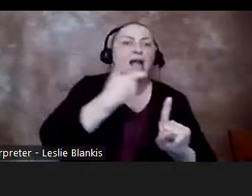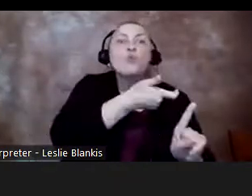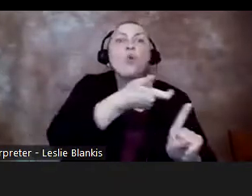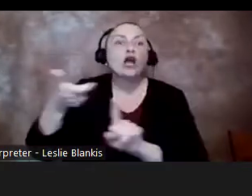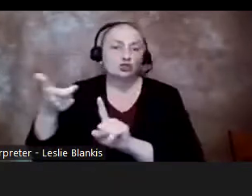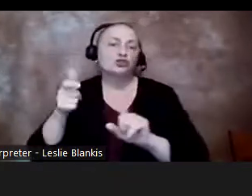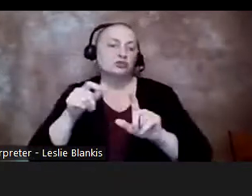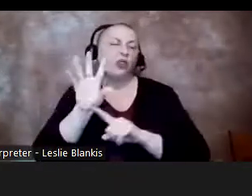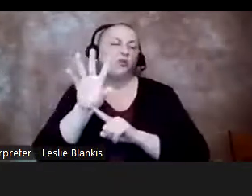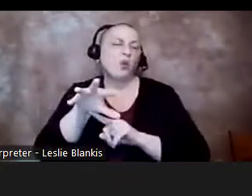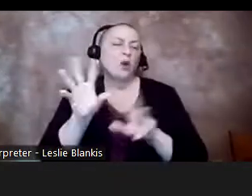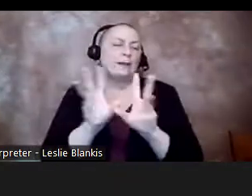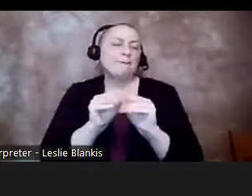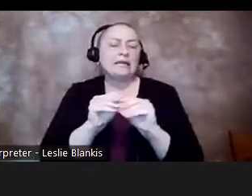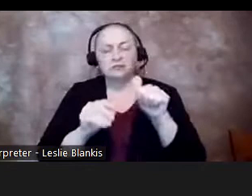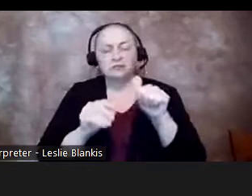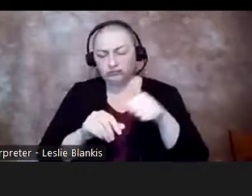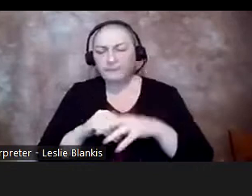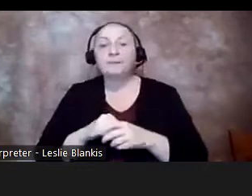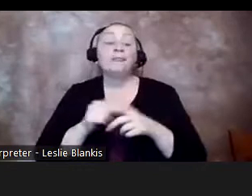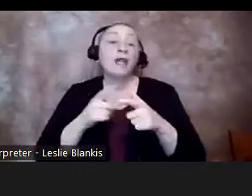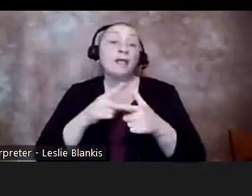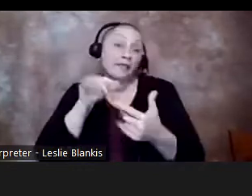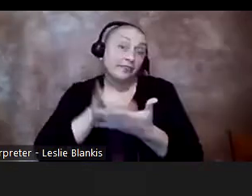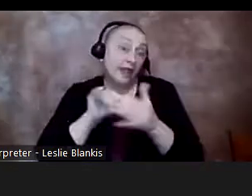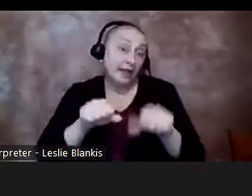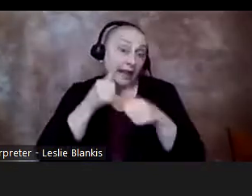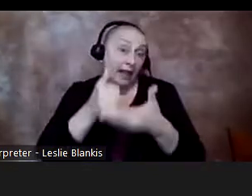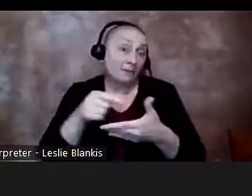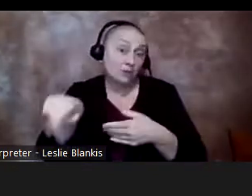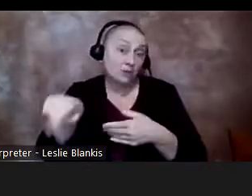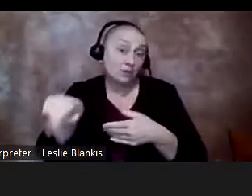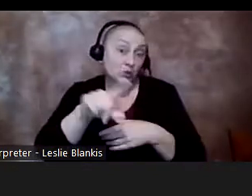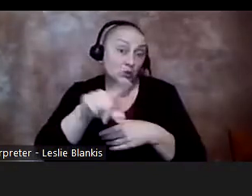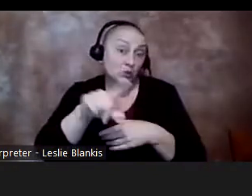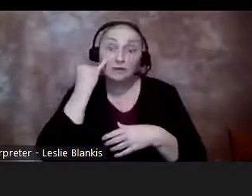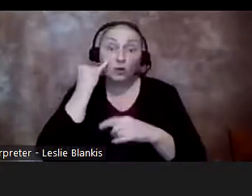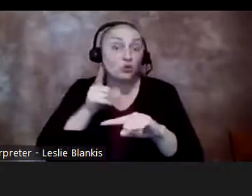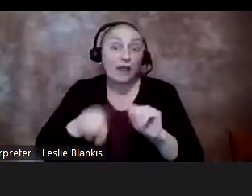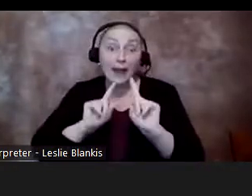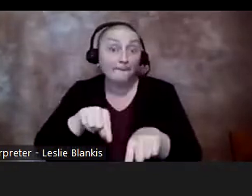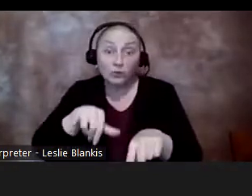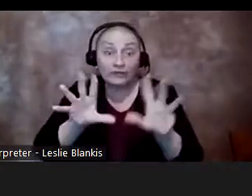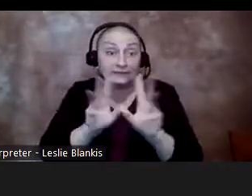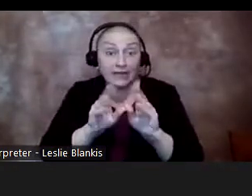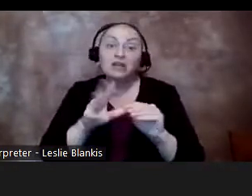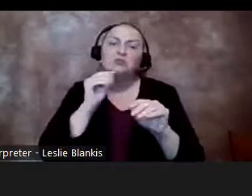watch the recording. And so, and then this could also help you if you're not able to attend to be able to get that